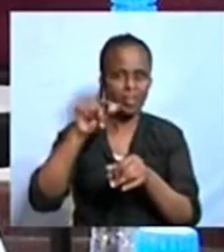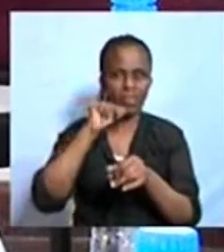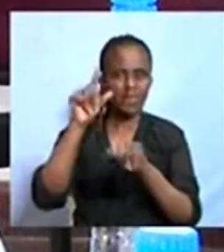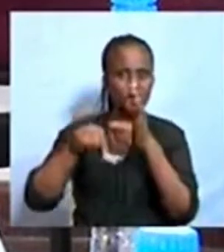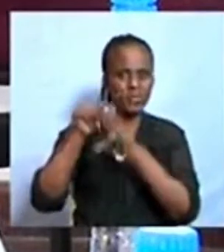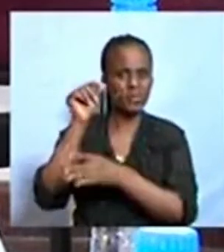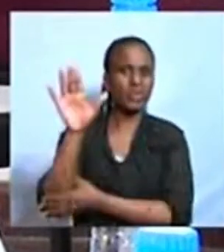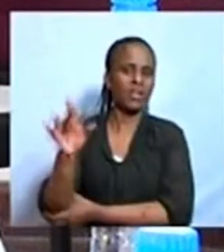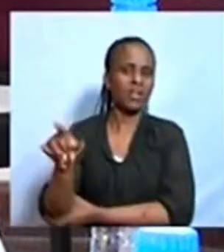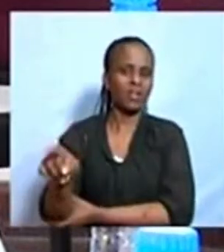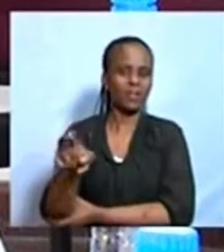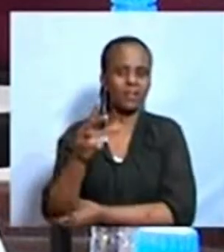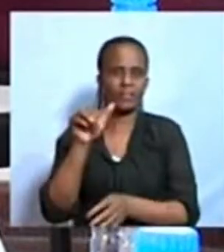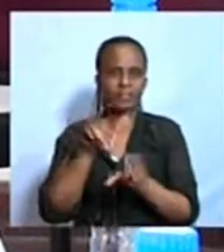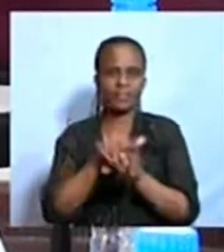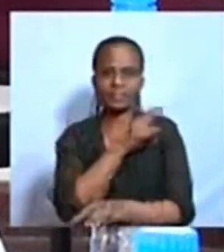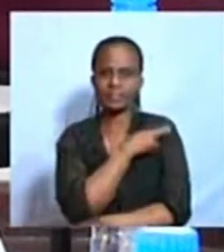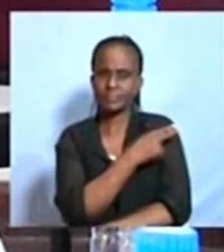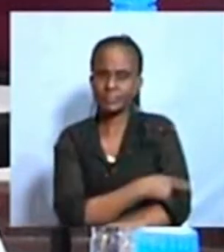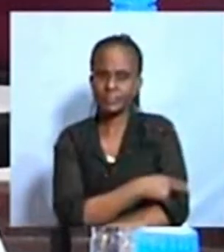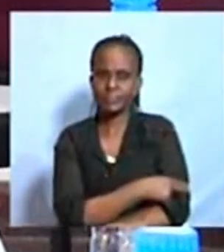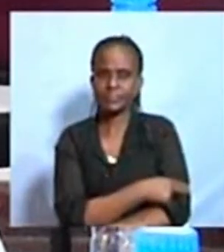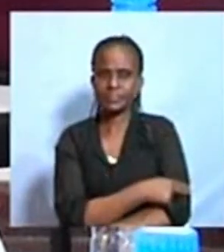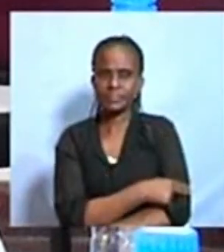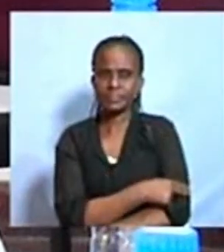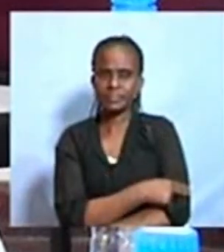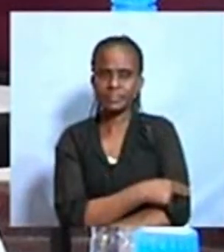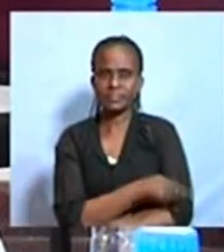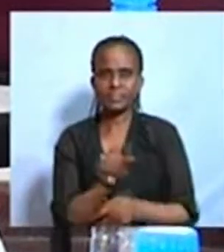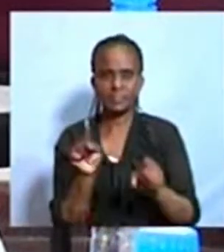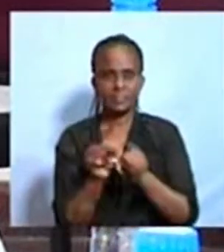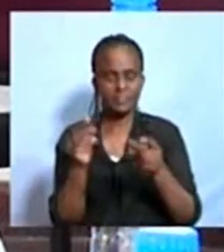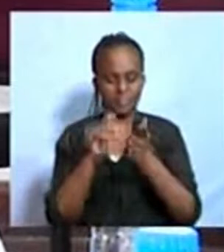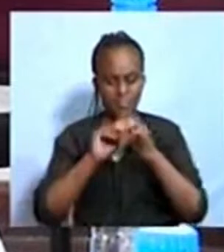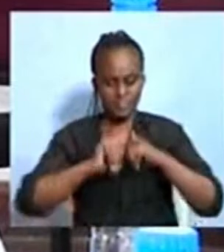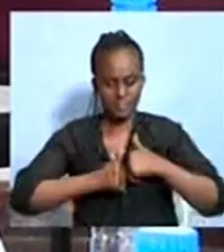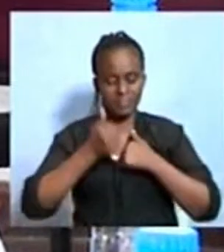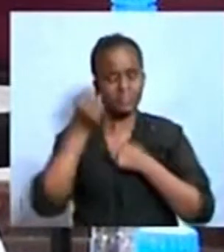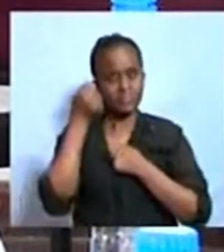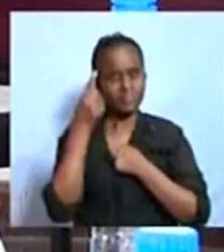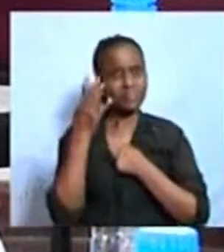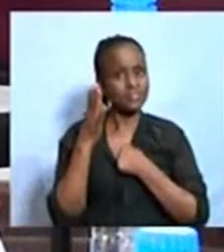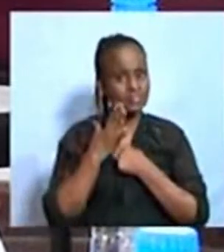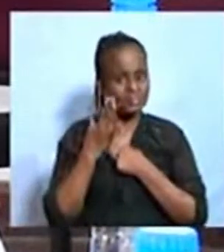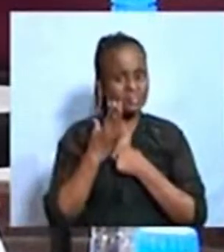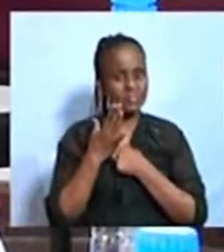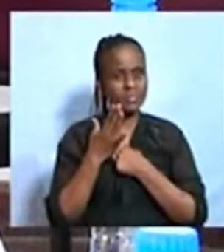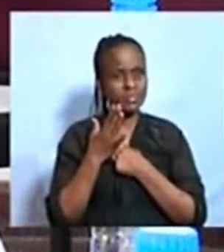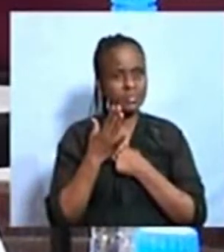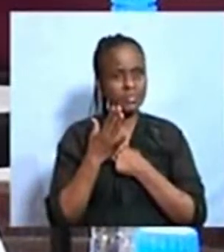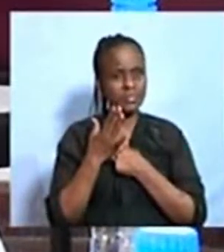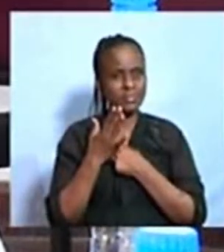at the facility. And our understanding is that